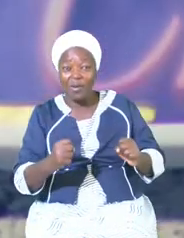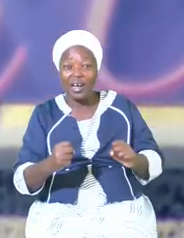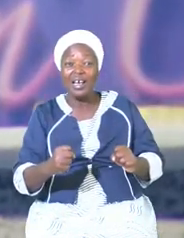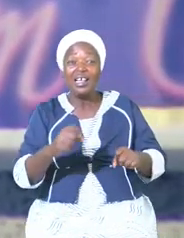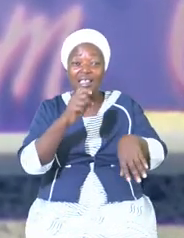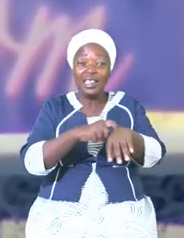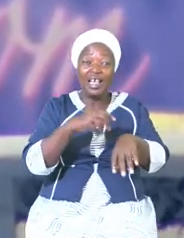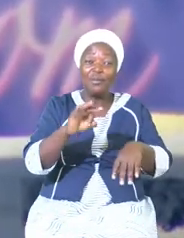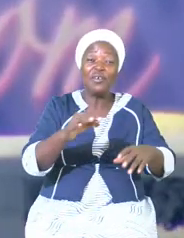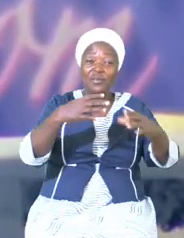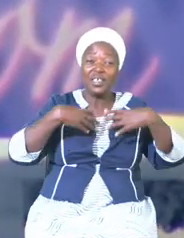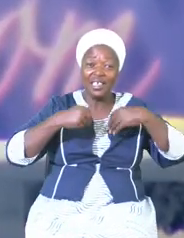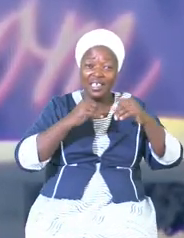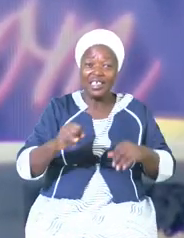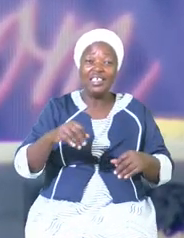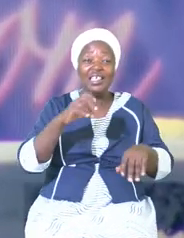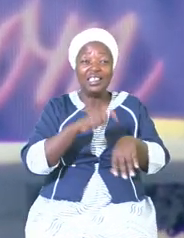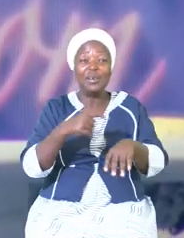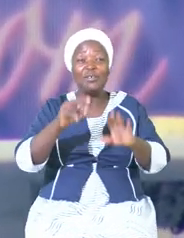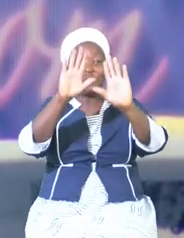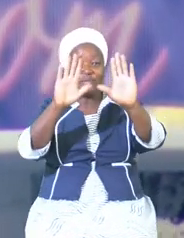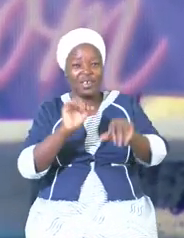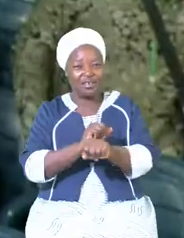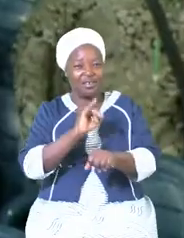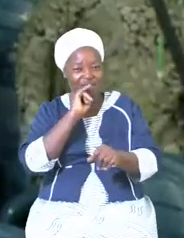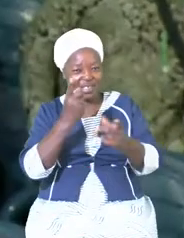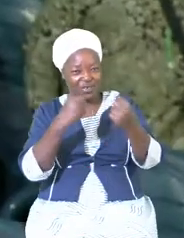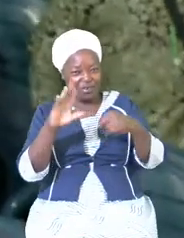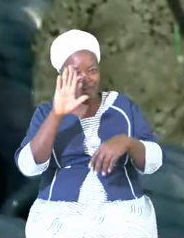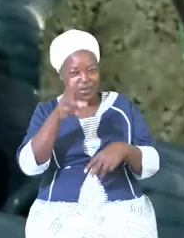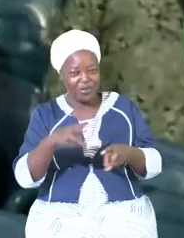of miracle is coming your way